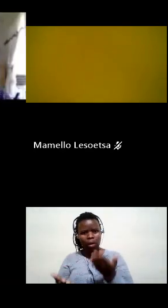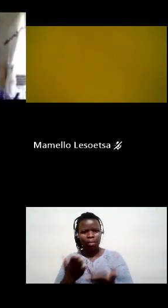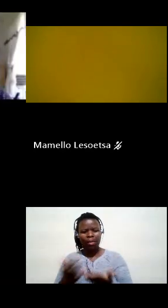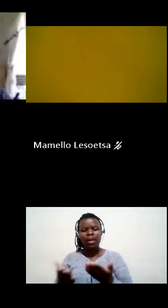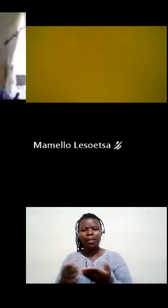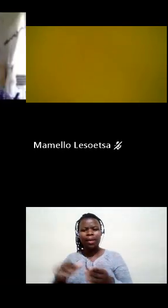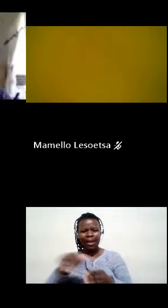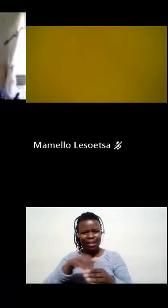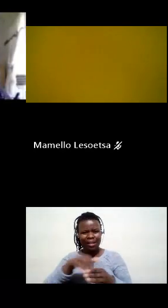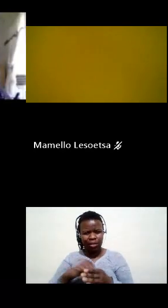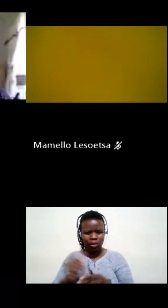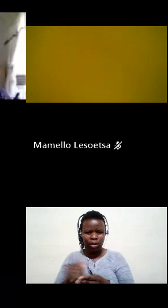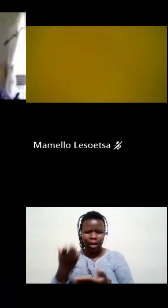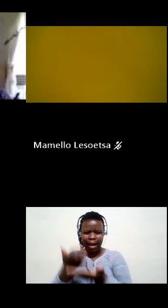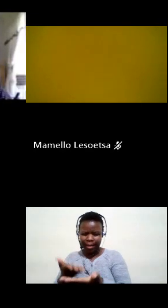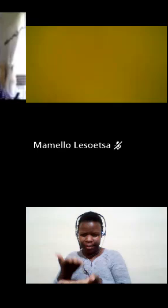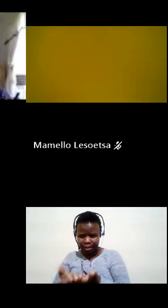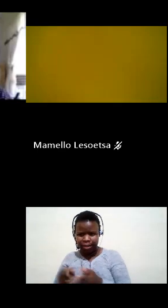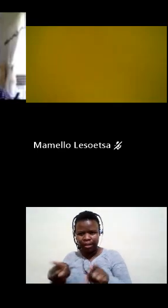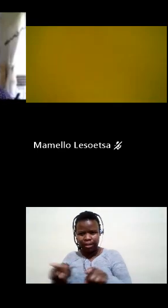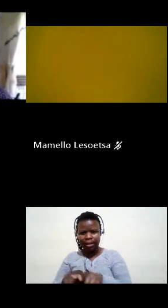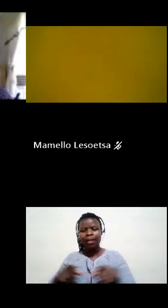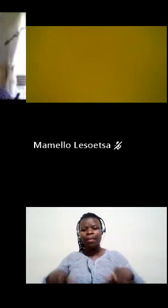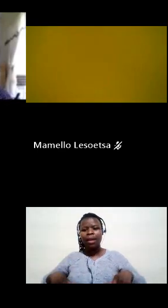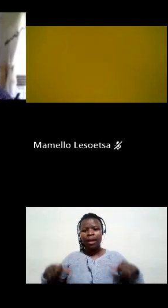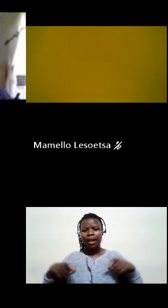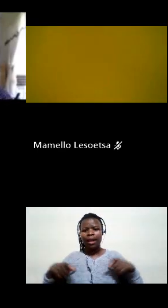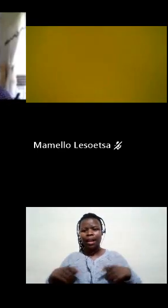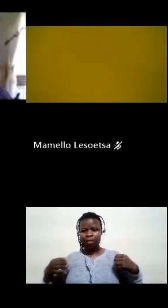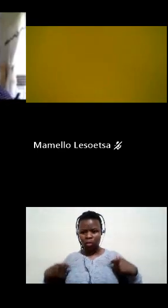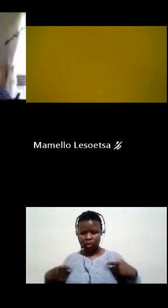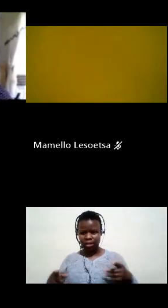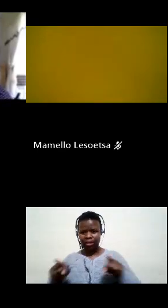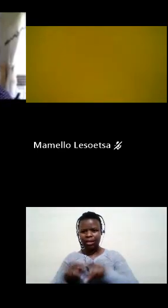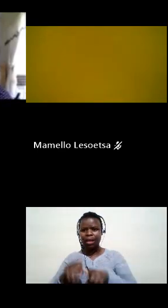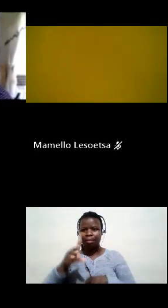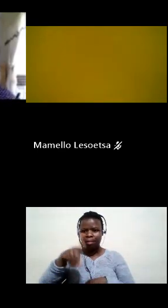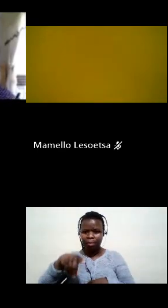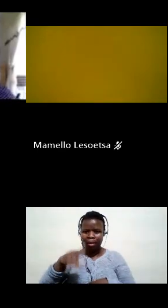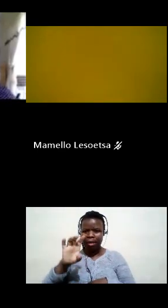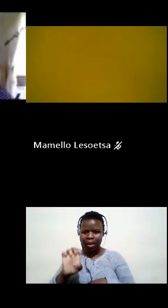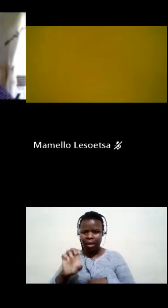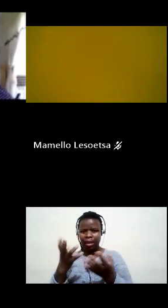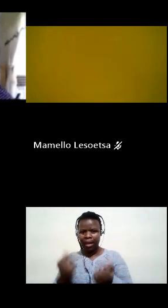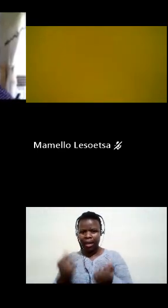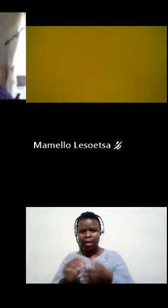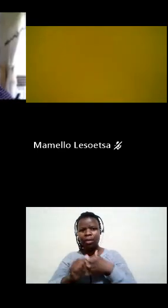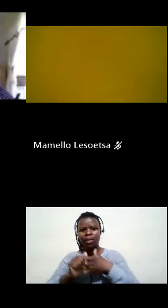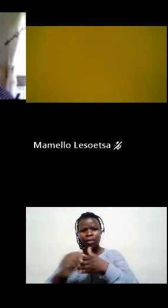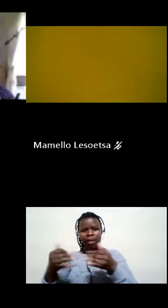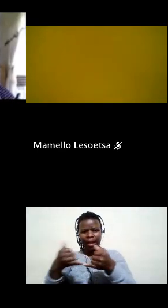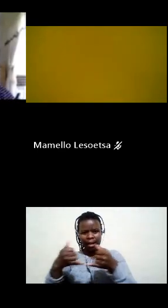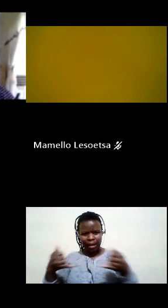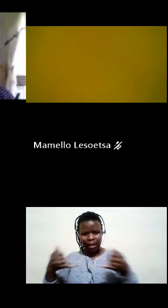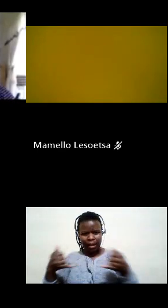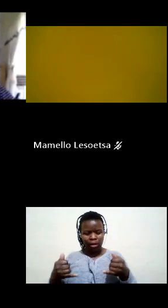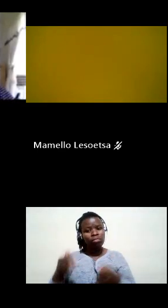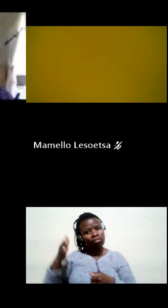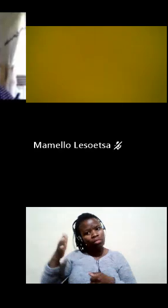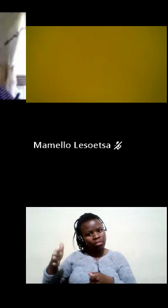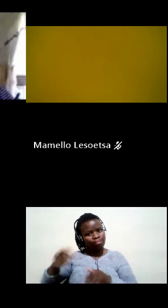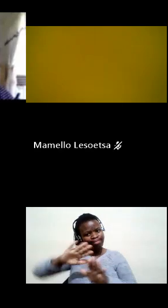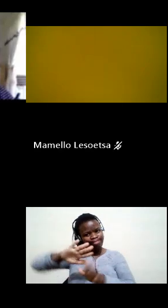in life orientation and PE. So she's always sidelined and just told to watch the class. This is also my